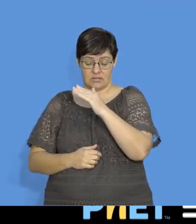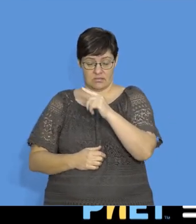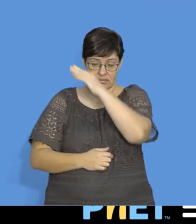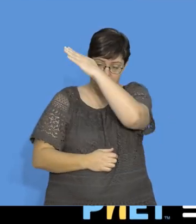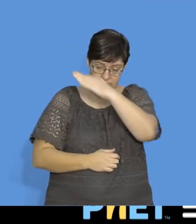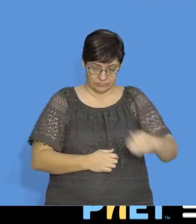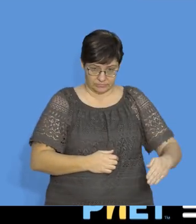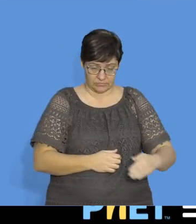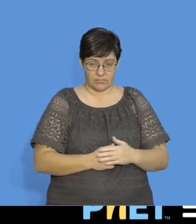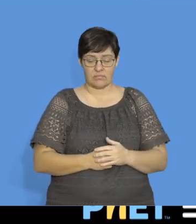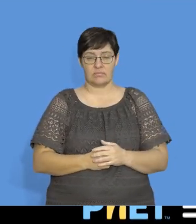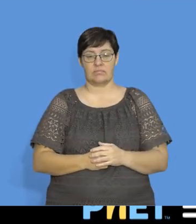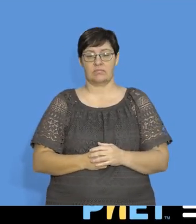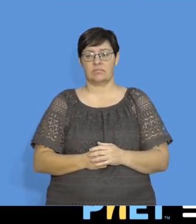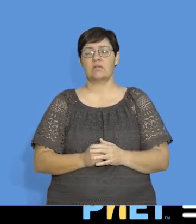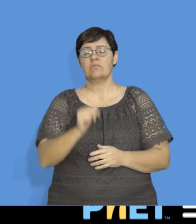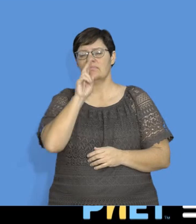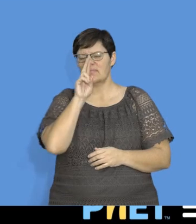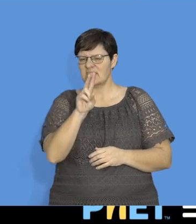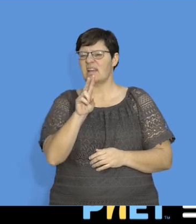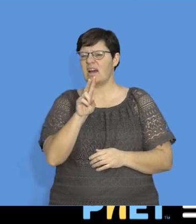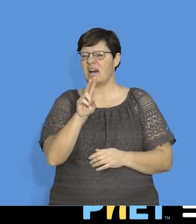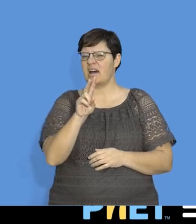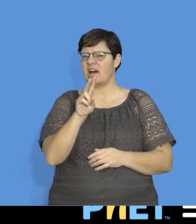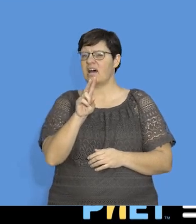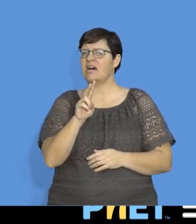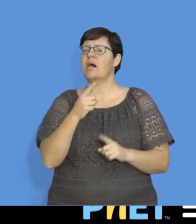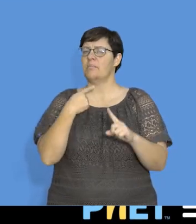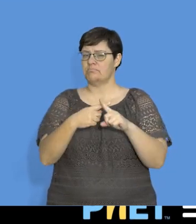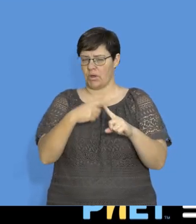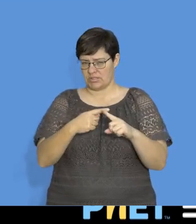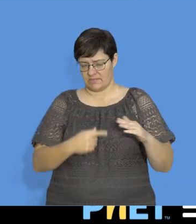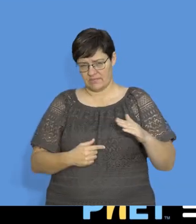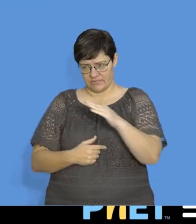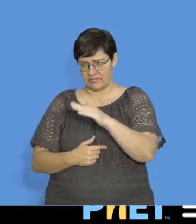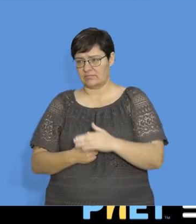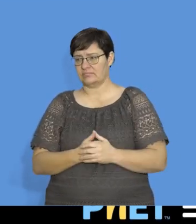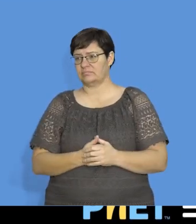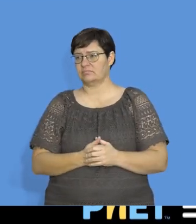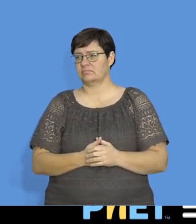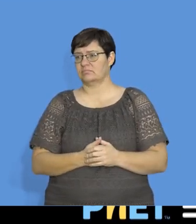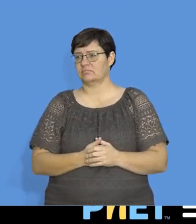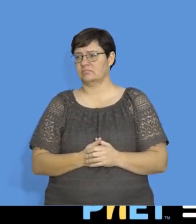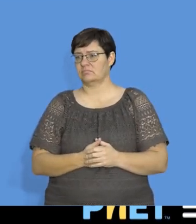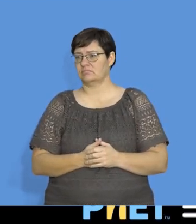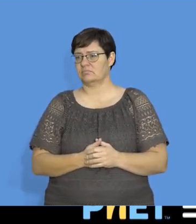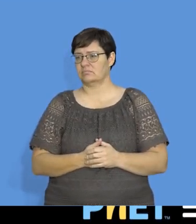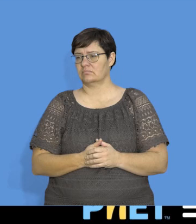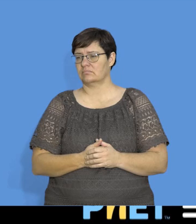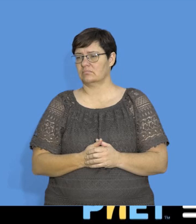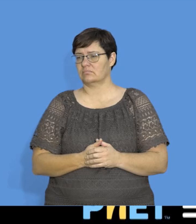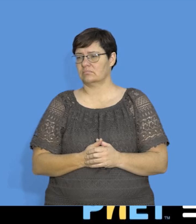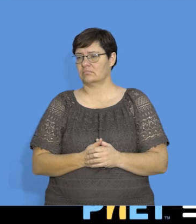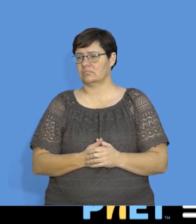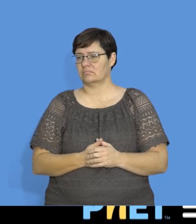through those points, okay, we can see we're going to get what? A positive gradient. Let me see that. We're going to get a positive